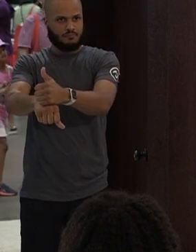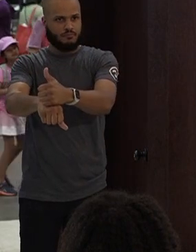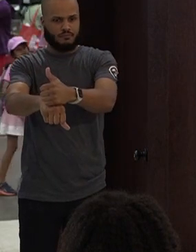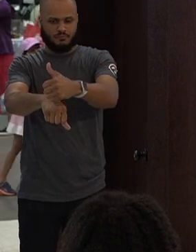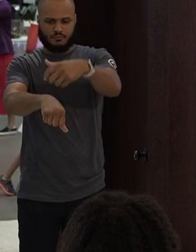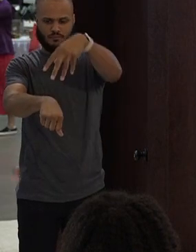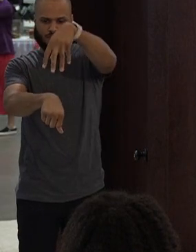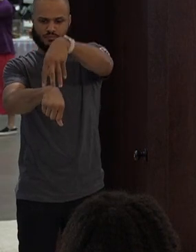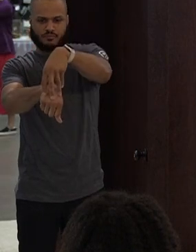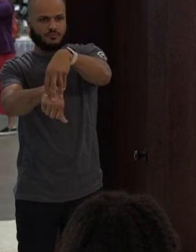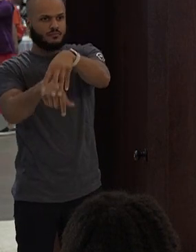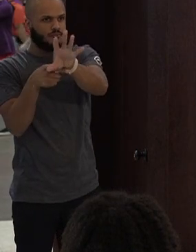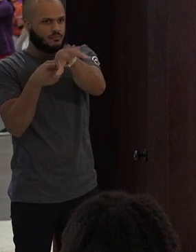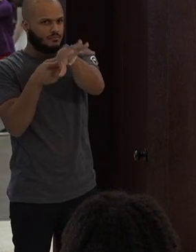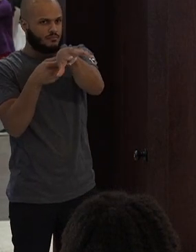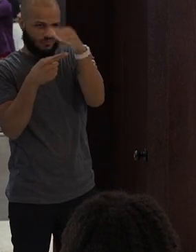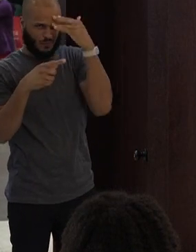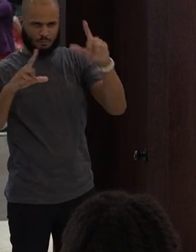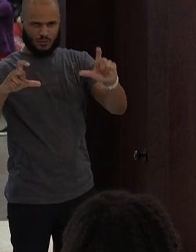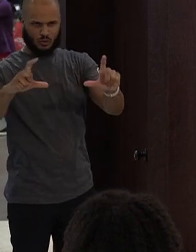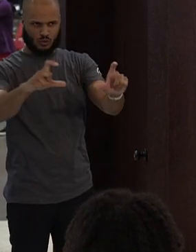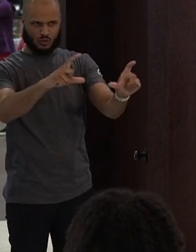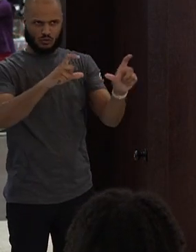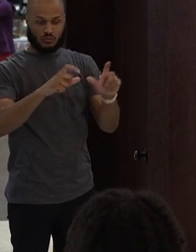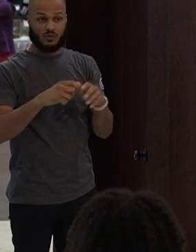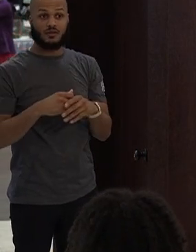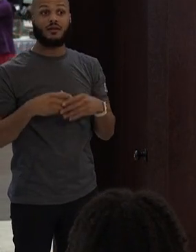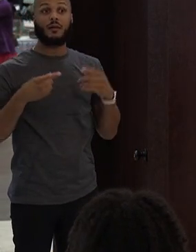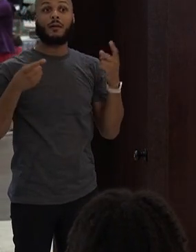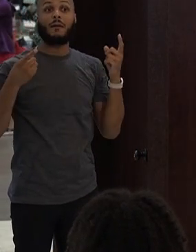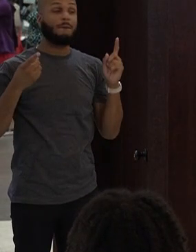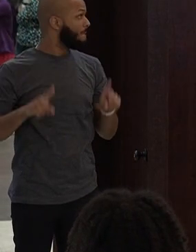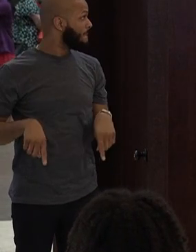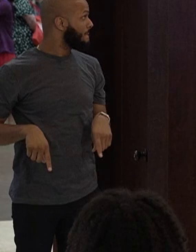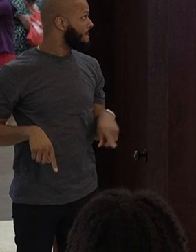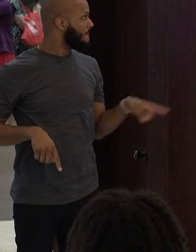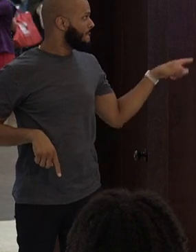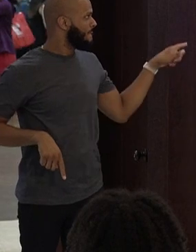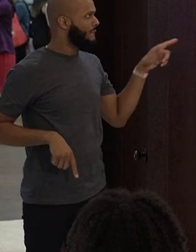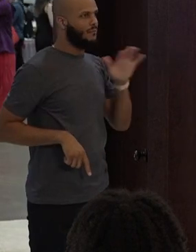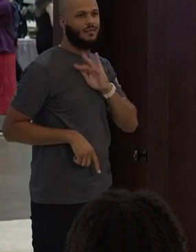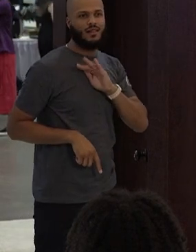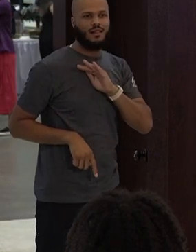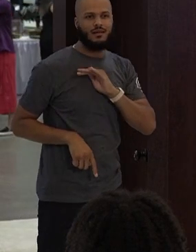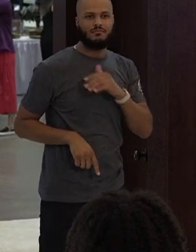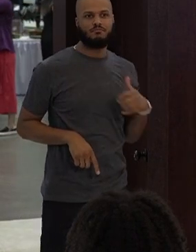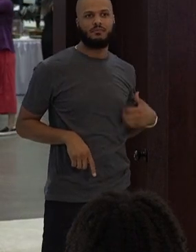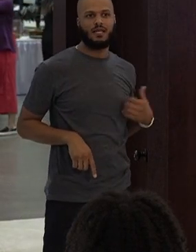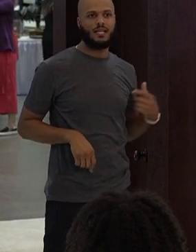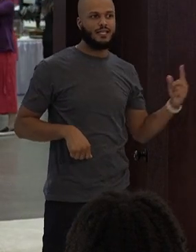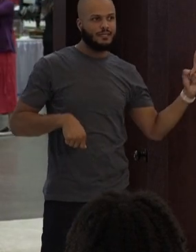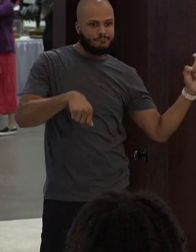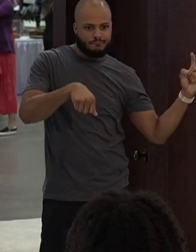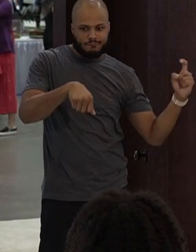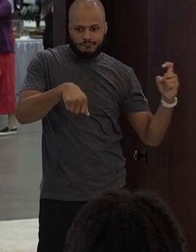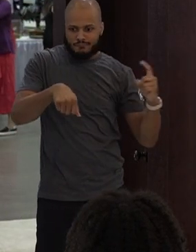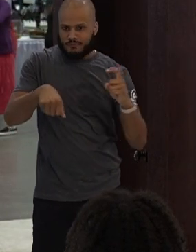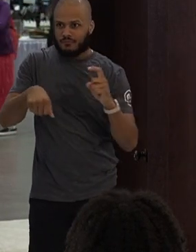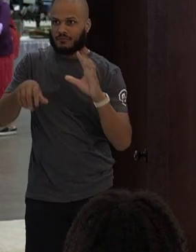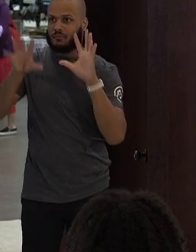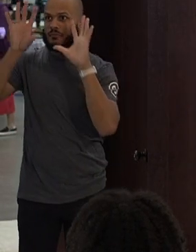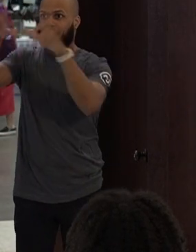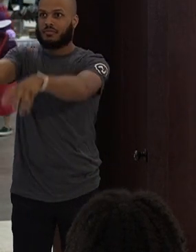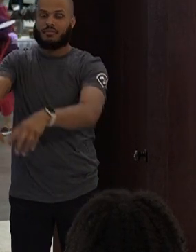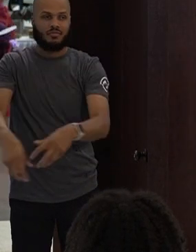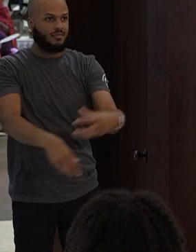some pictures, you know, to take nature photography, and this wonderful macaque monkey came along and picked it up and took a